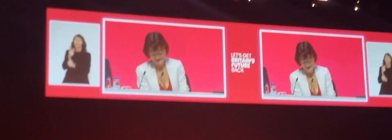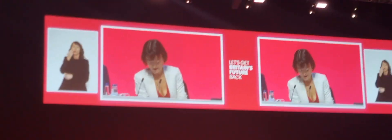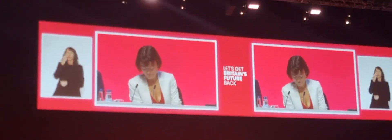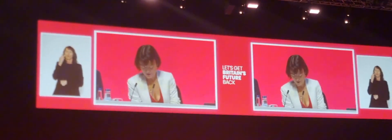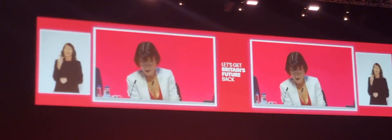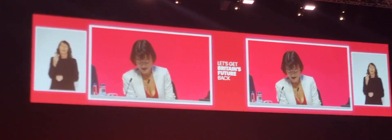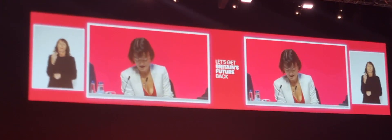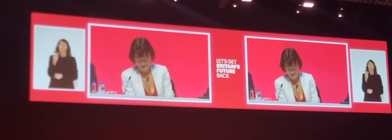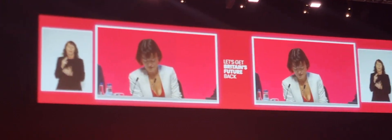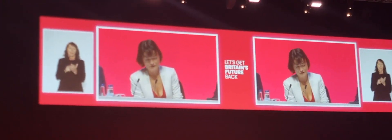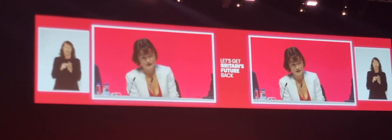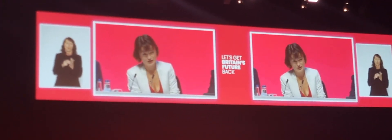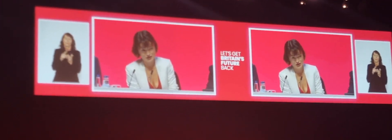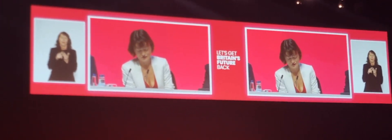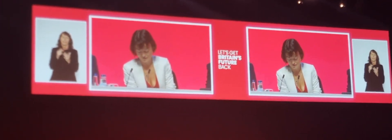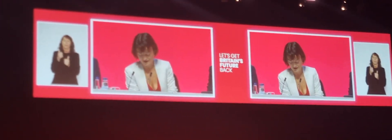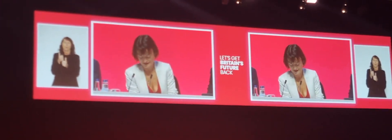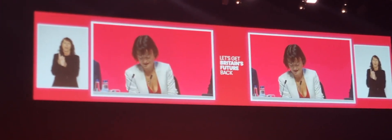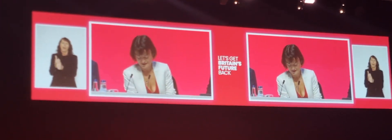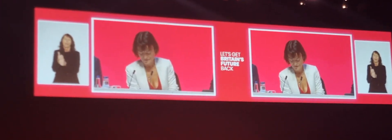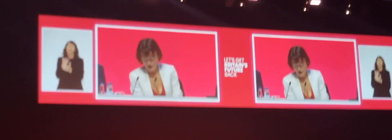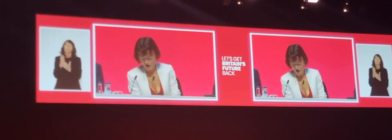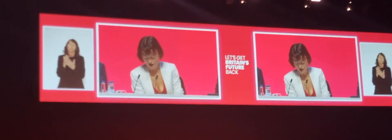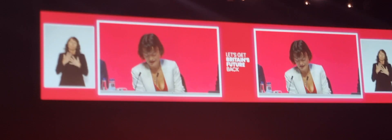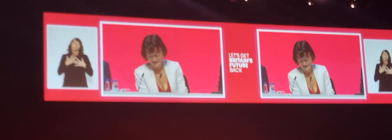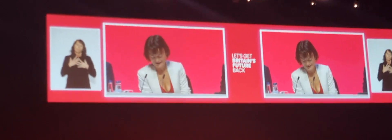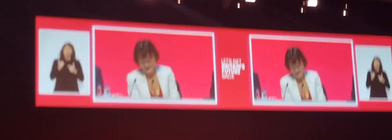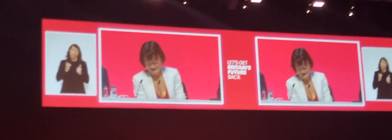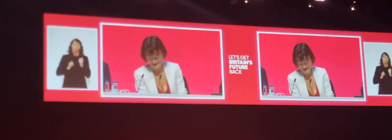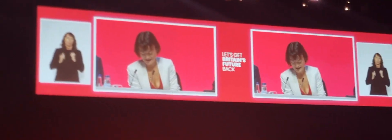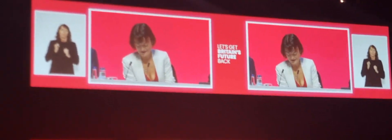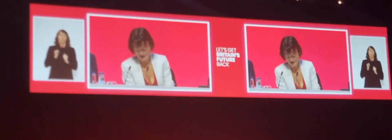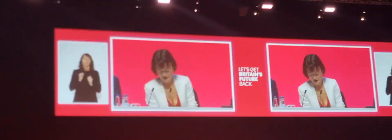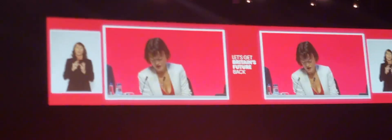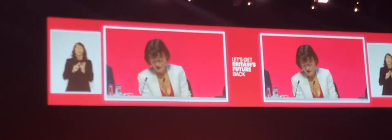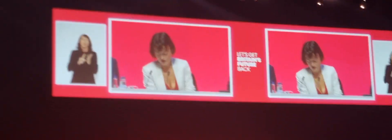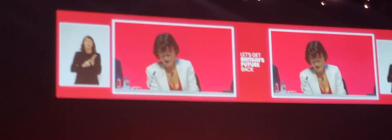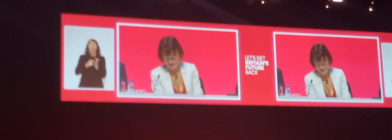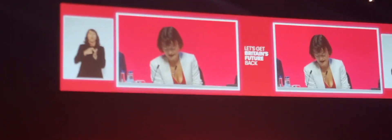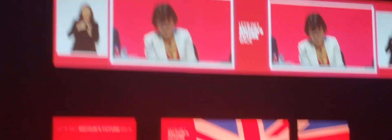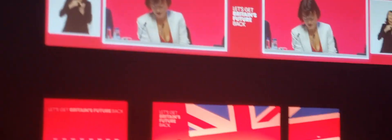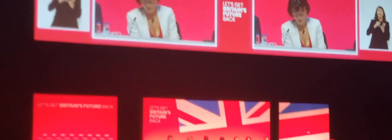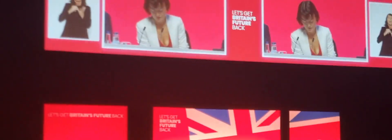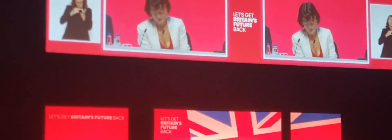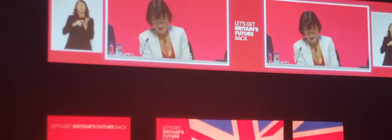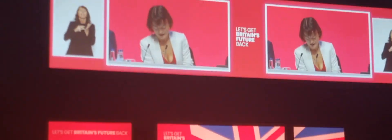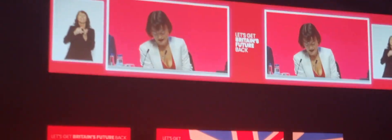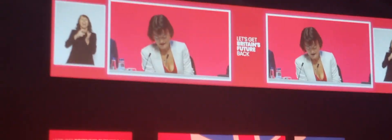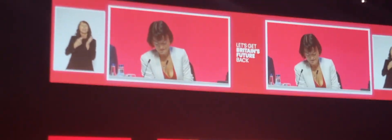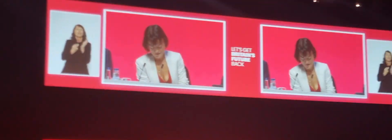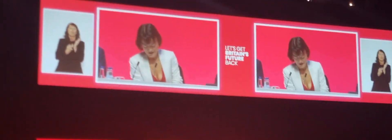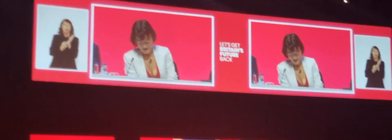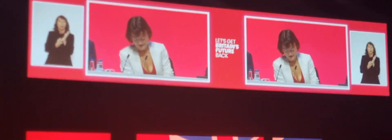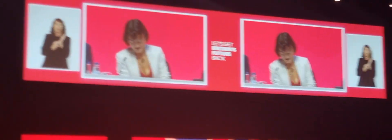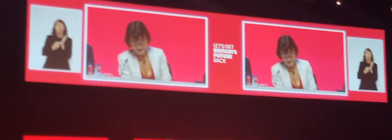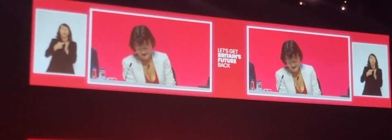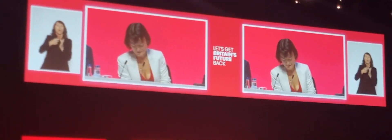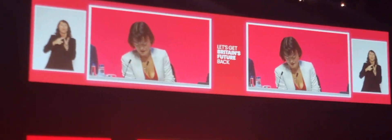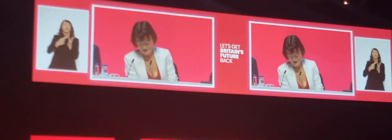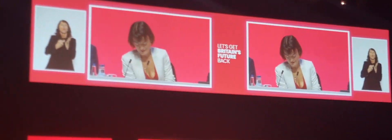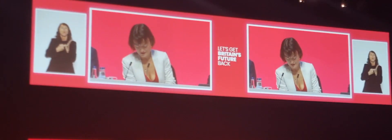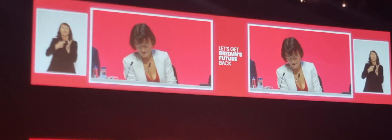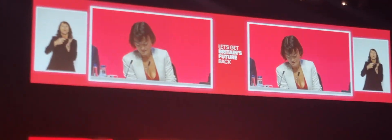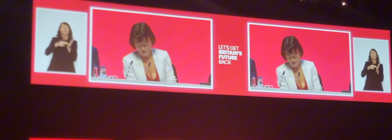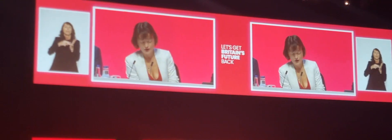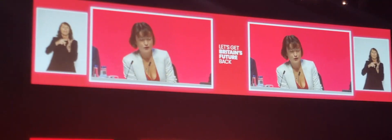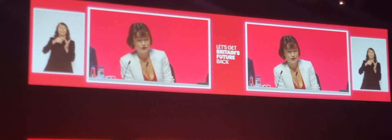It is therefore the British Chamber, Oleksandr Korenenko, the